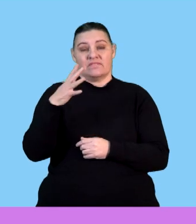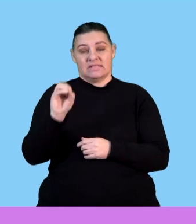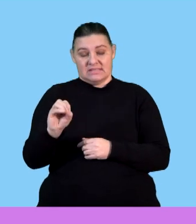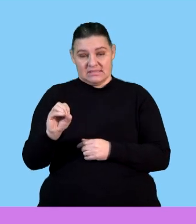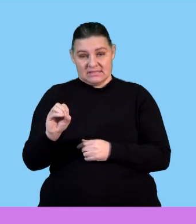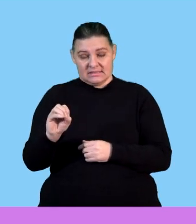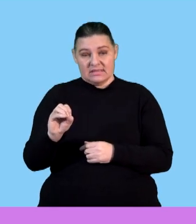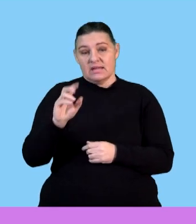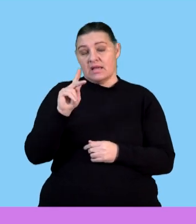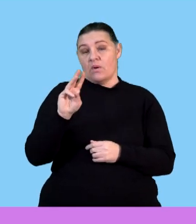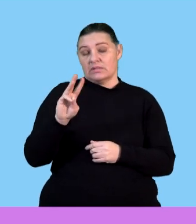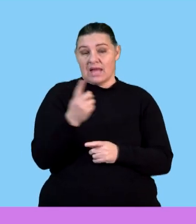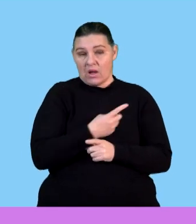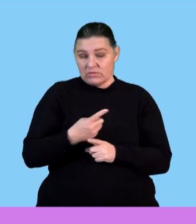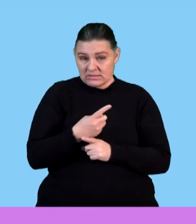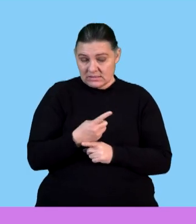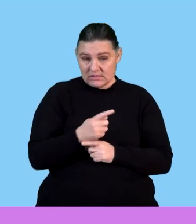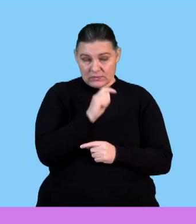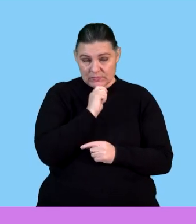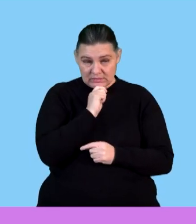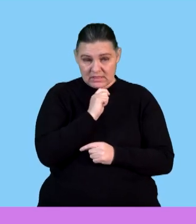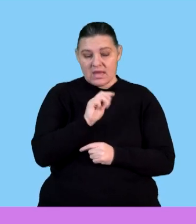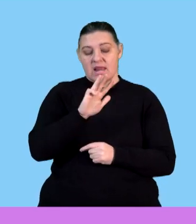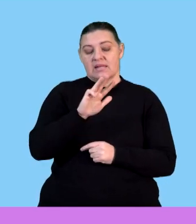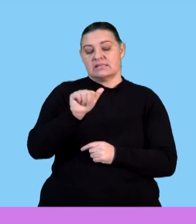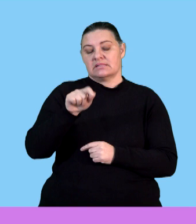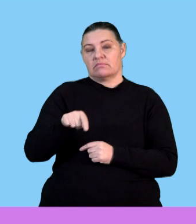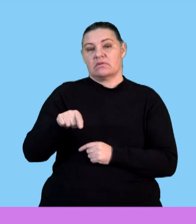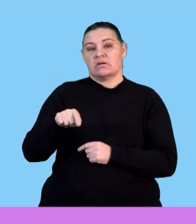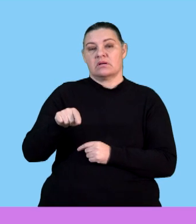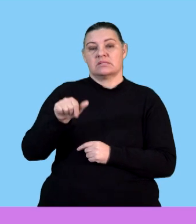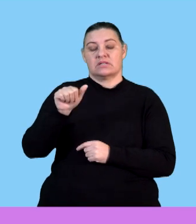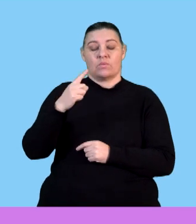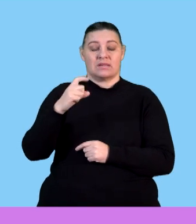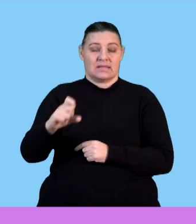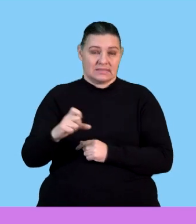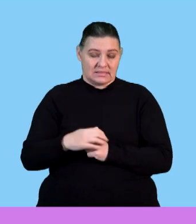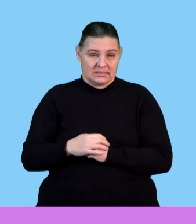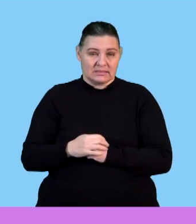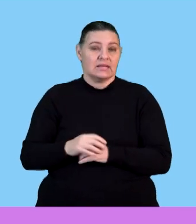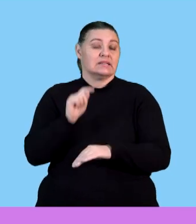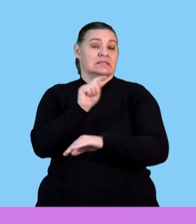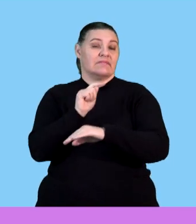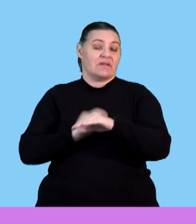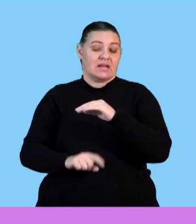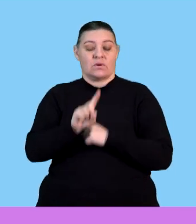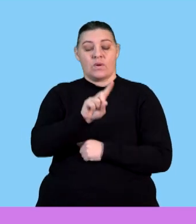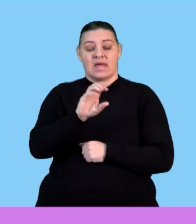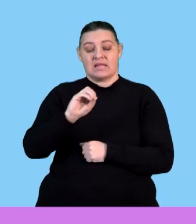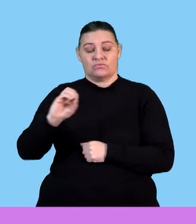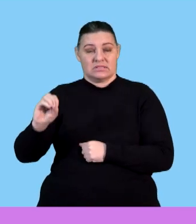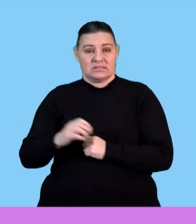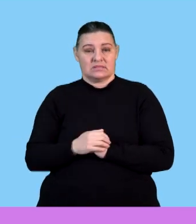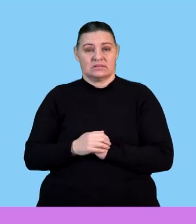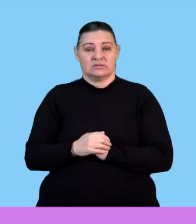50 kilowatt hours she used, 96,61 cents. We must divide that by